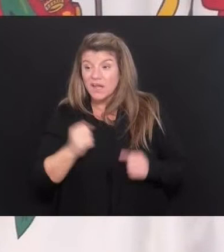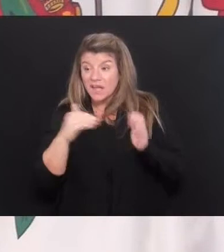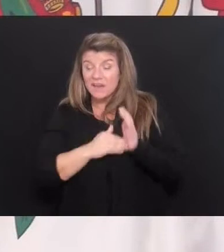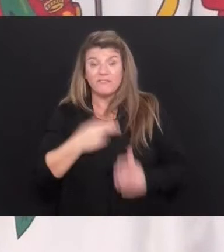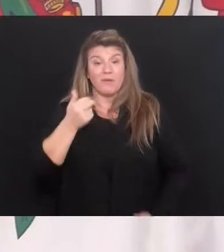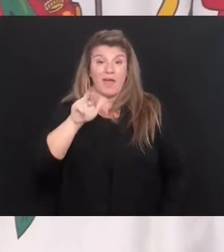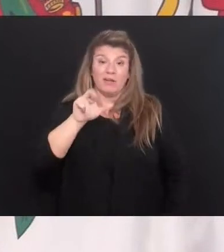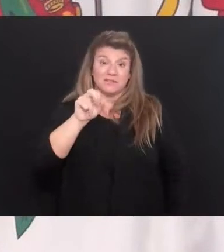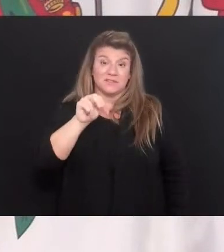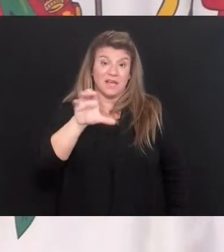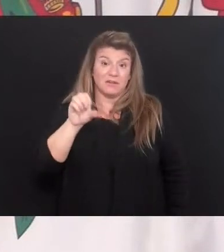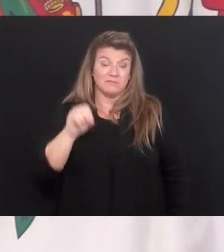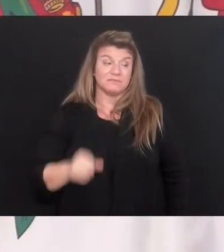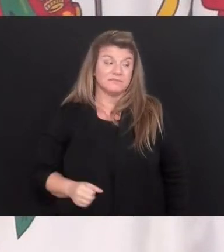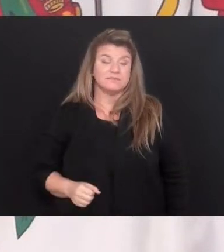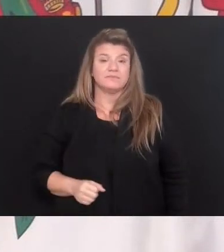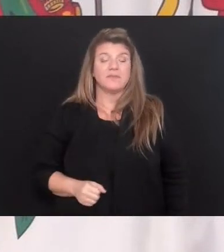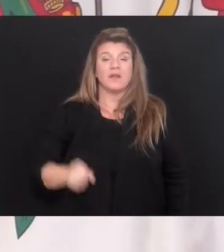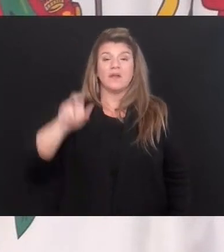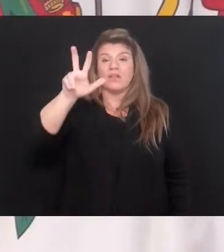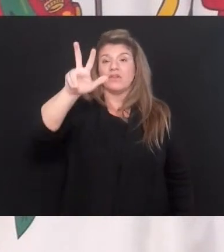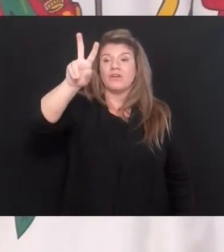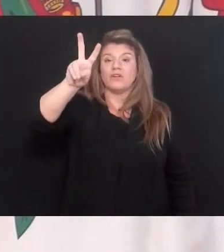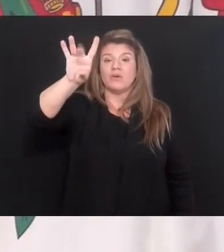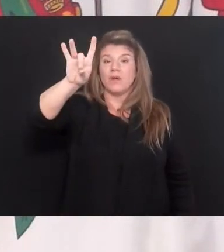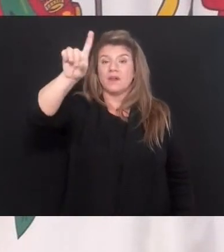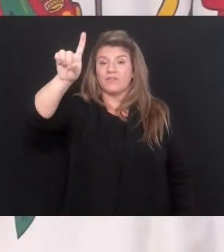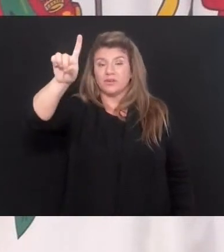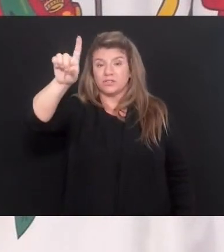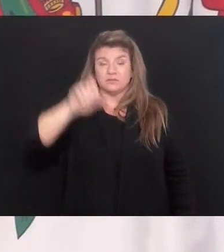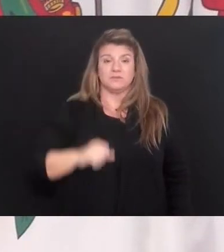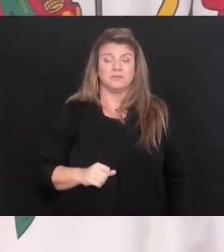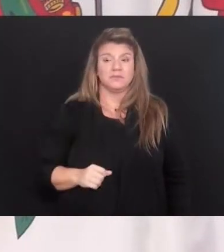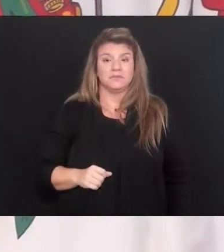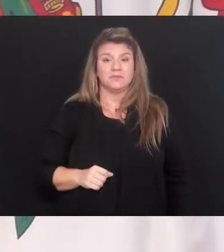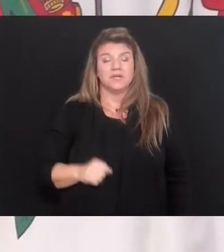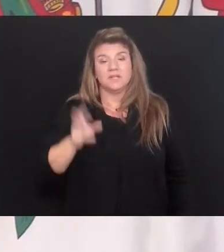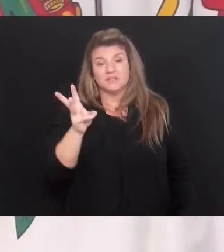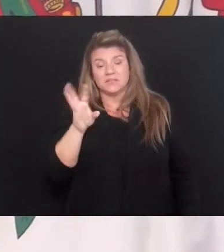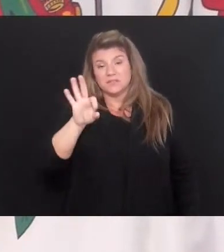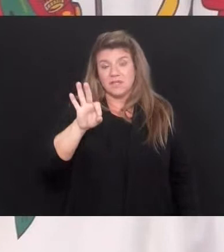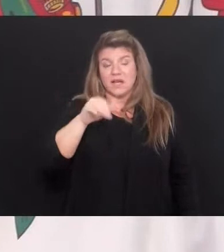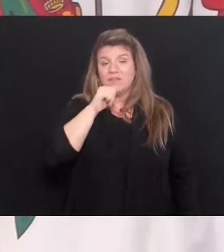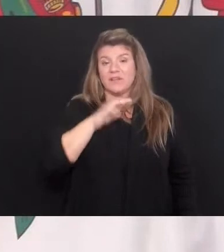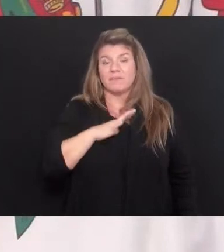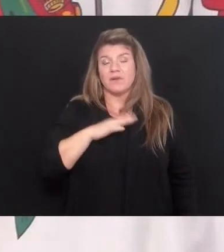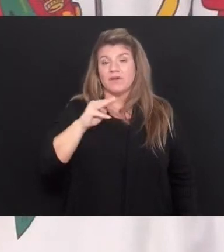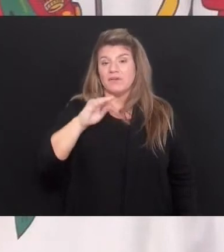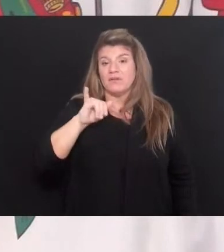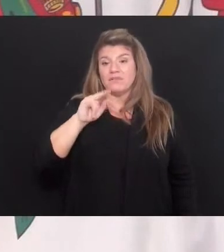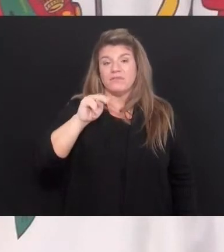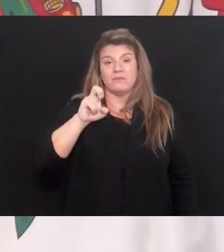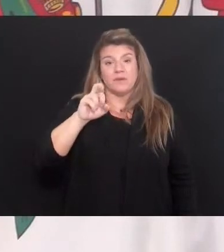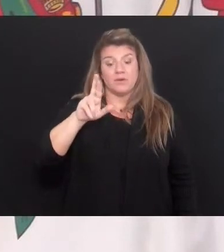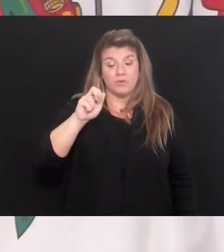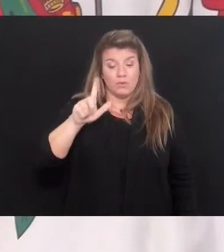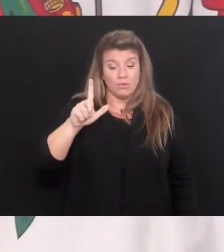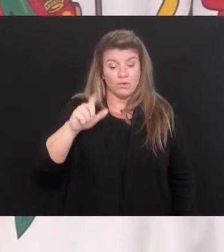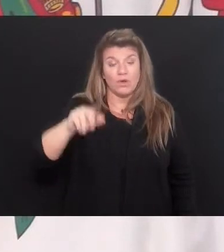County. The 3,281st death, a 69-year-old female from Mineral County.